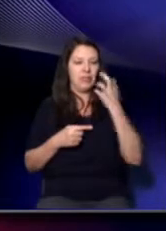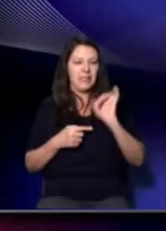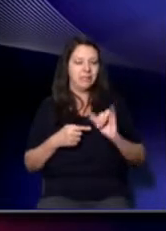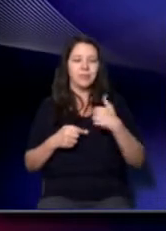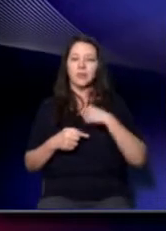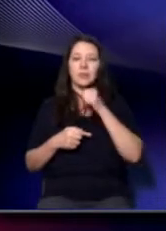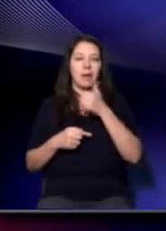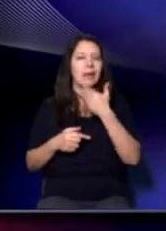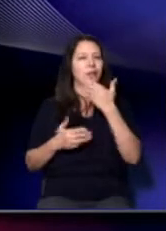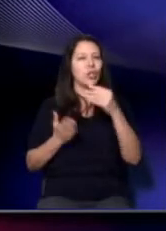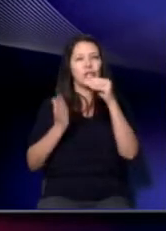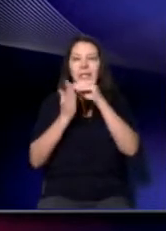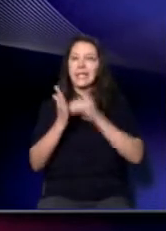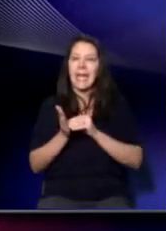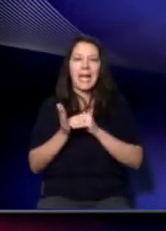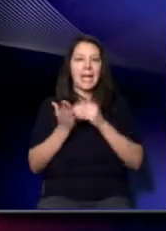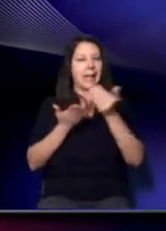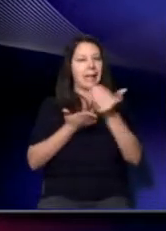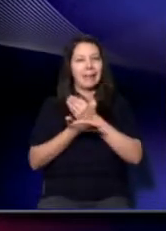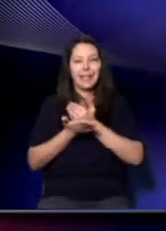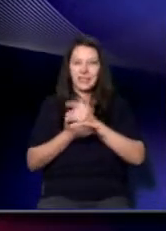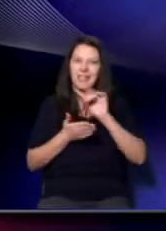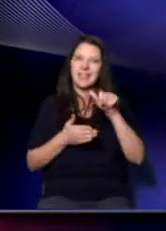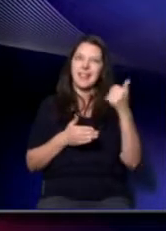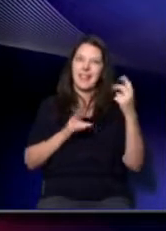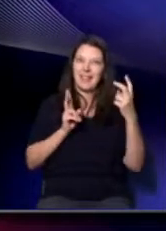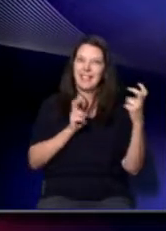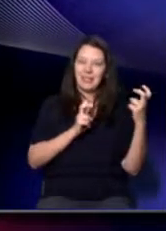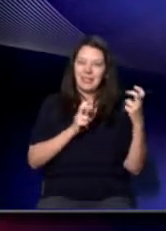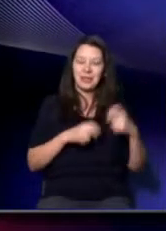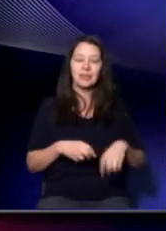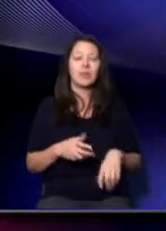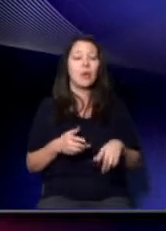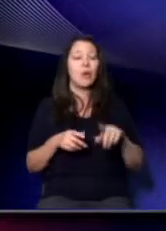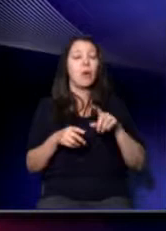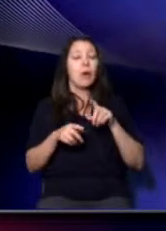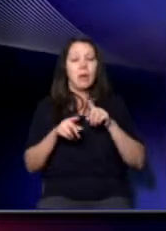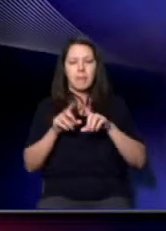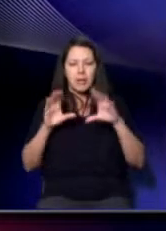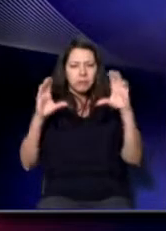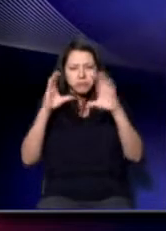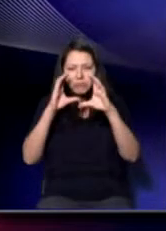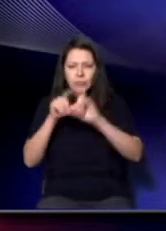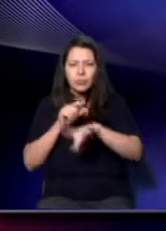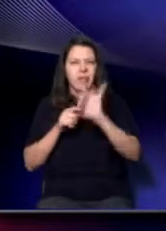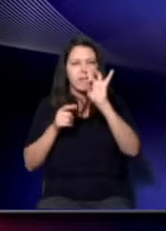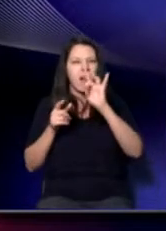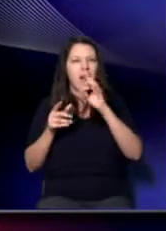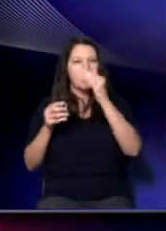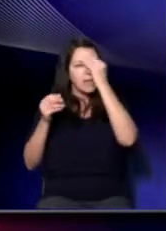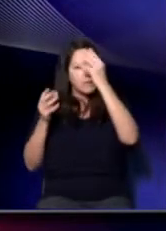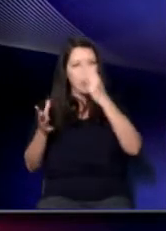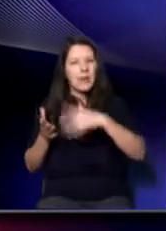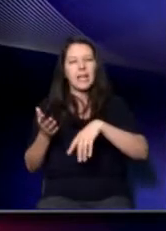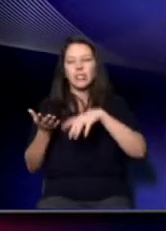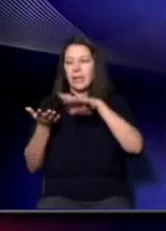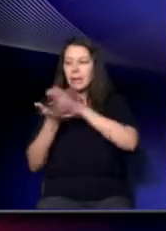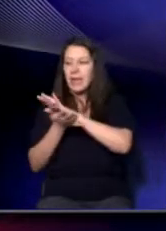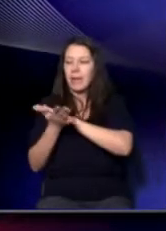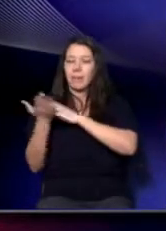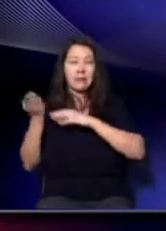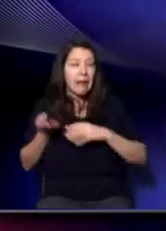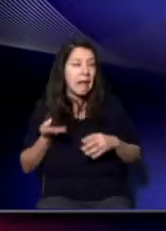whole other issue. But pulling out papers and putting together that information and then providing it back to the